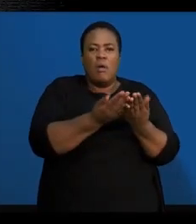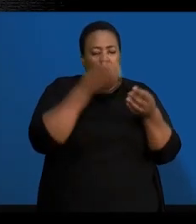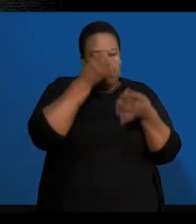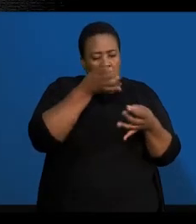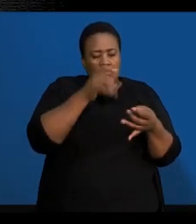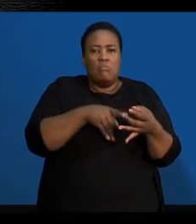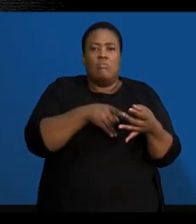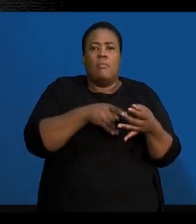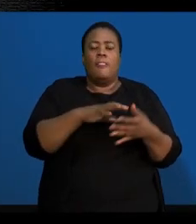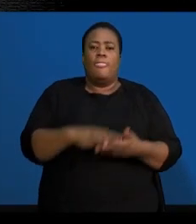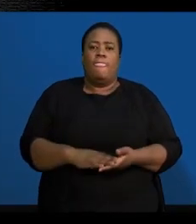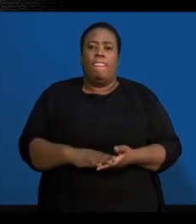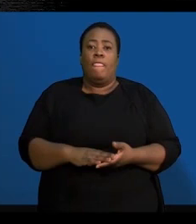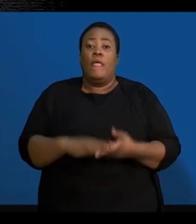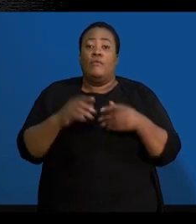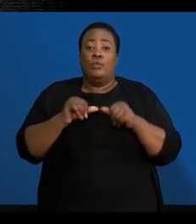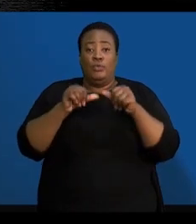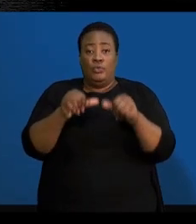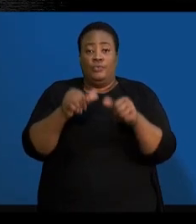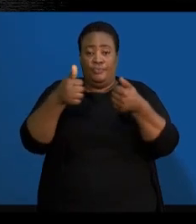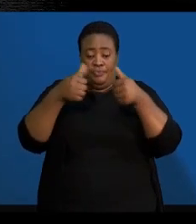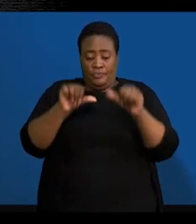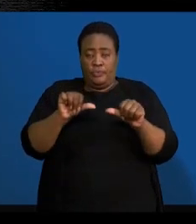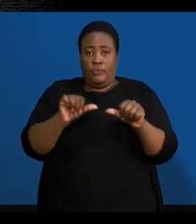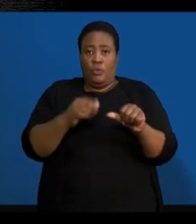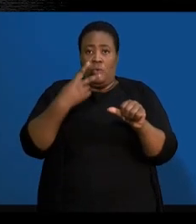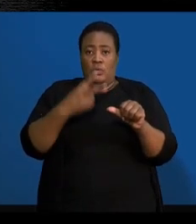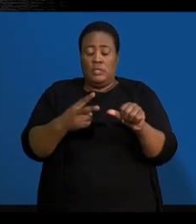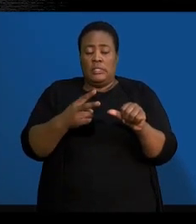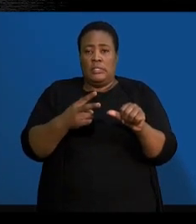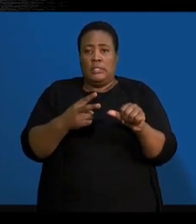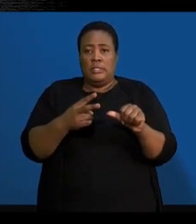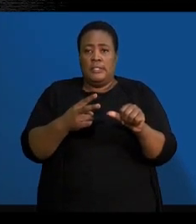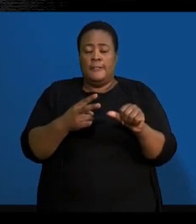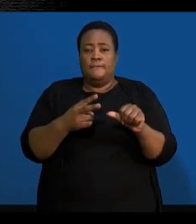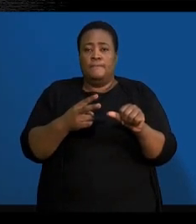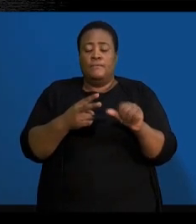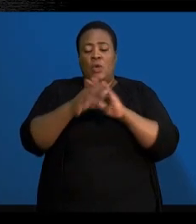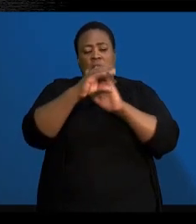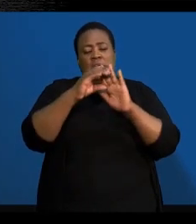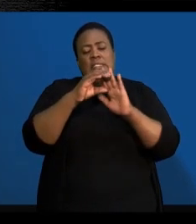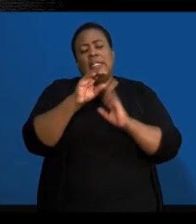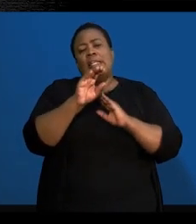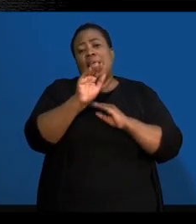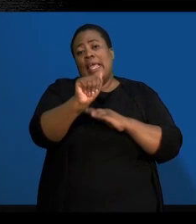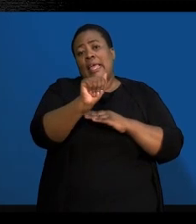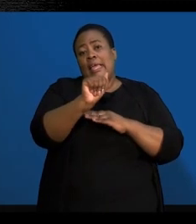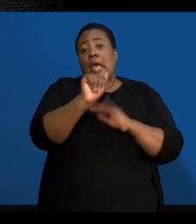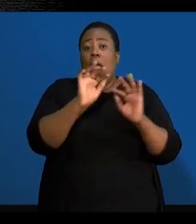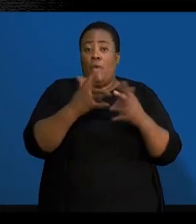And then if we move on, if we look at the division or the breakdown of Section A, it consists